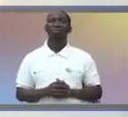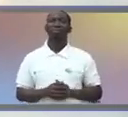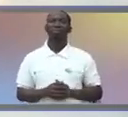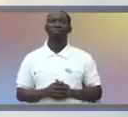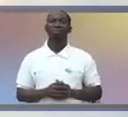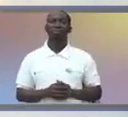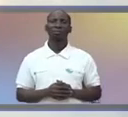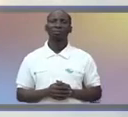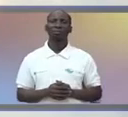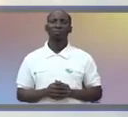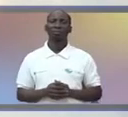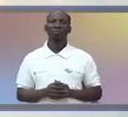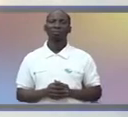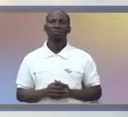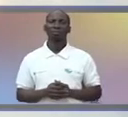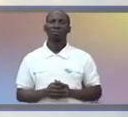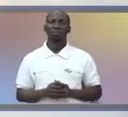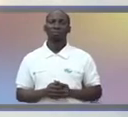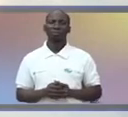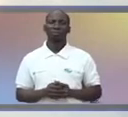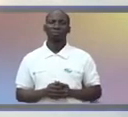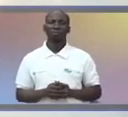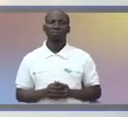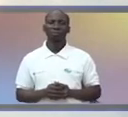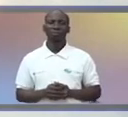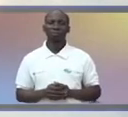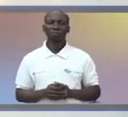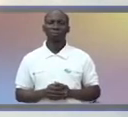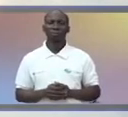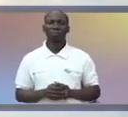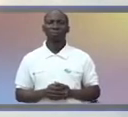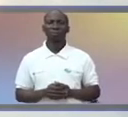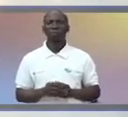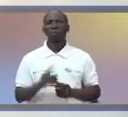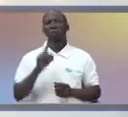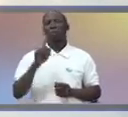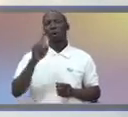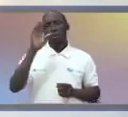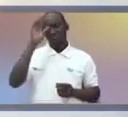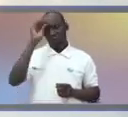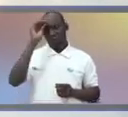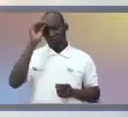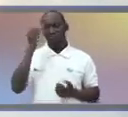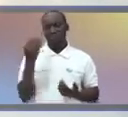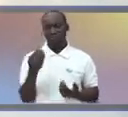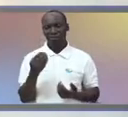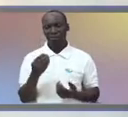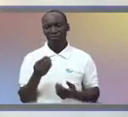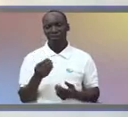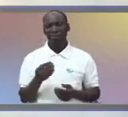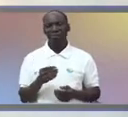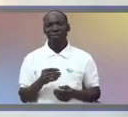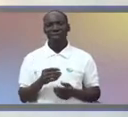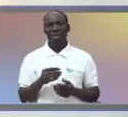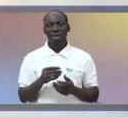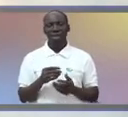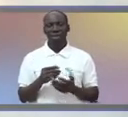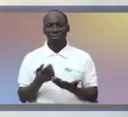story there about an Ethiopian eunuch who was the treasurer for Queen